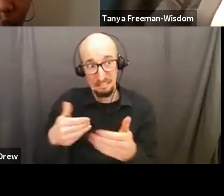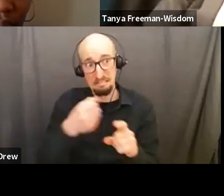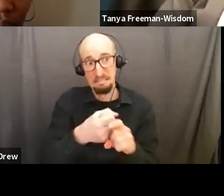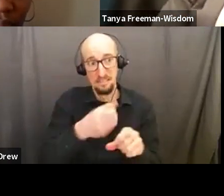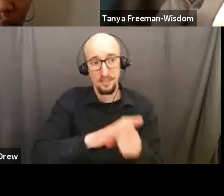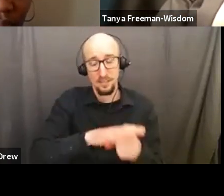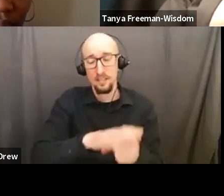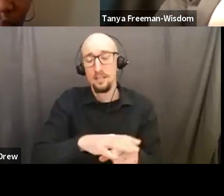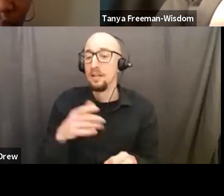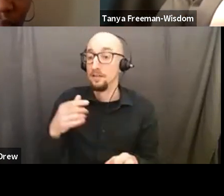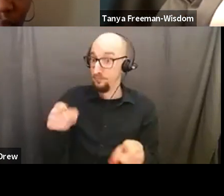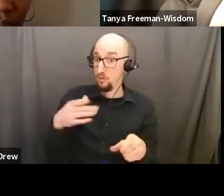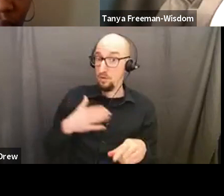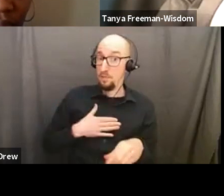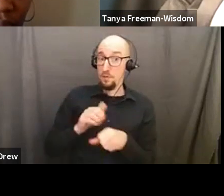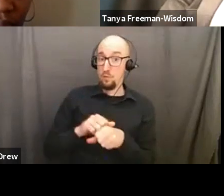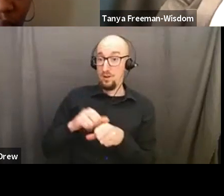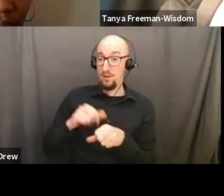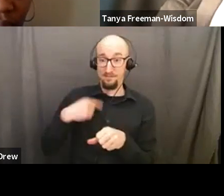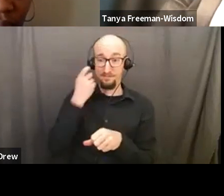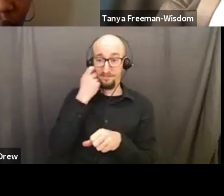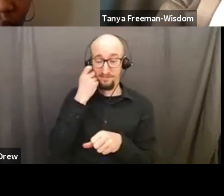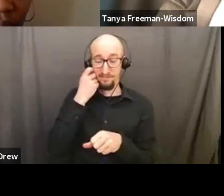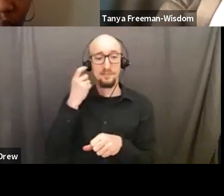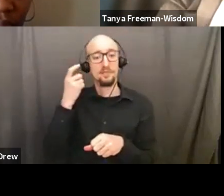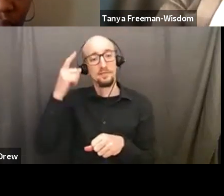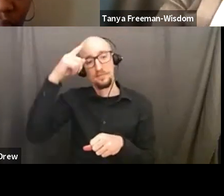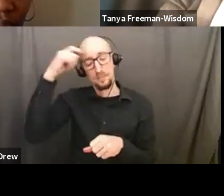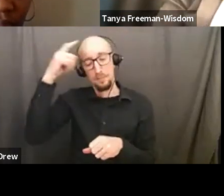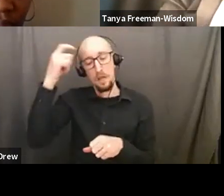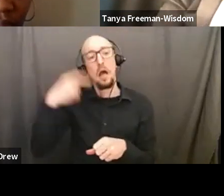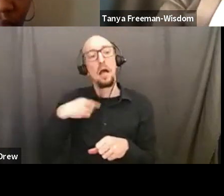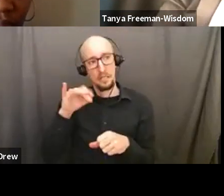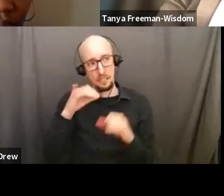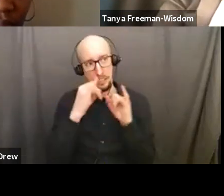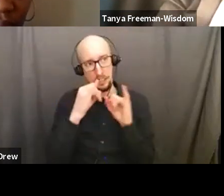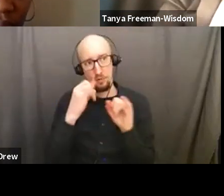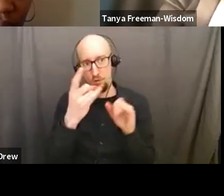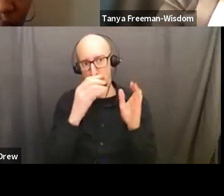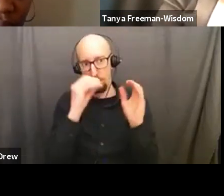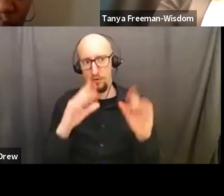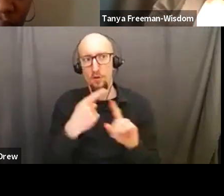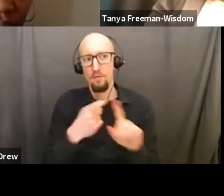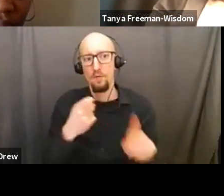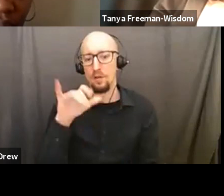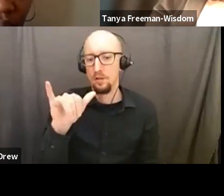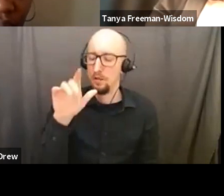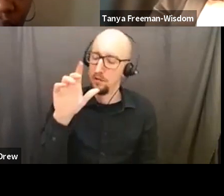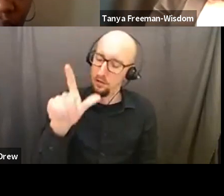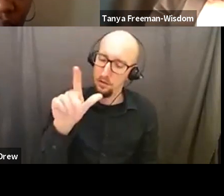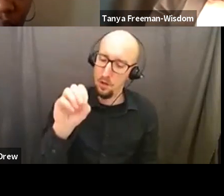doing work this previous summer, I did interview a professor at Loyola University, I